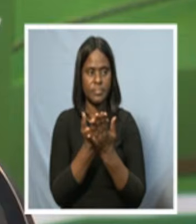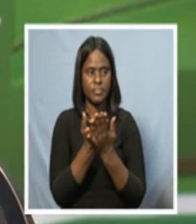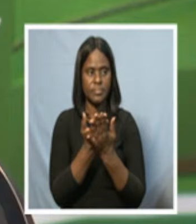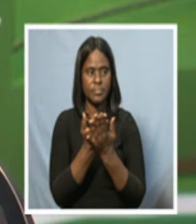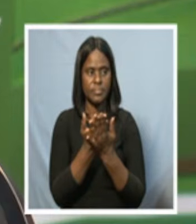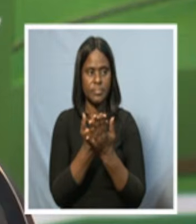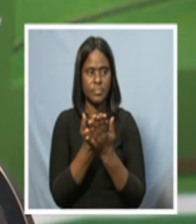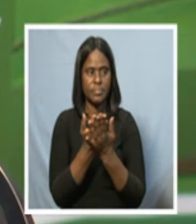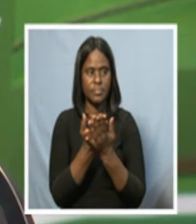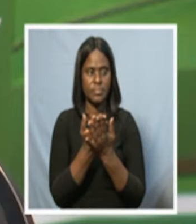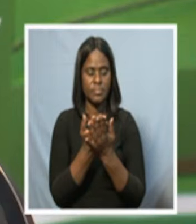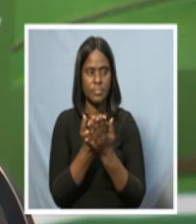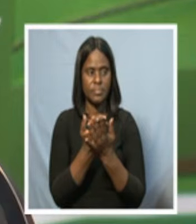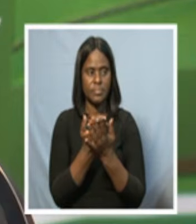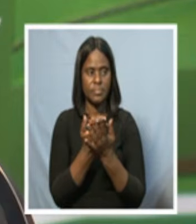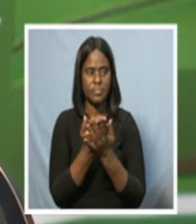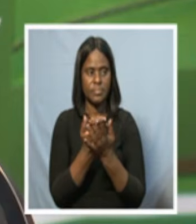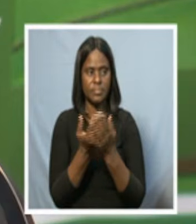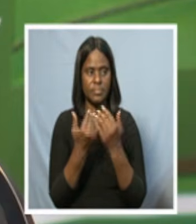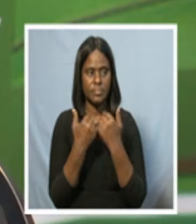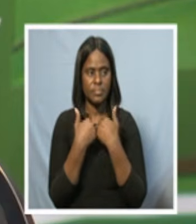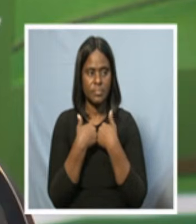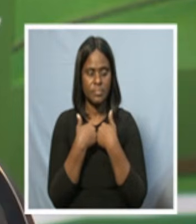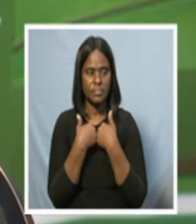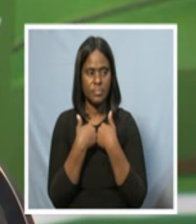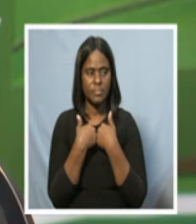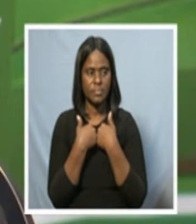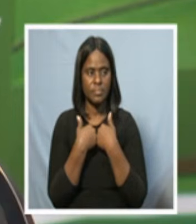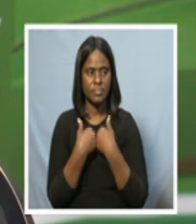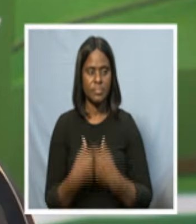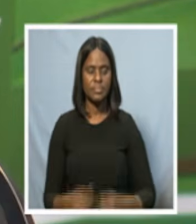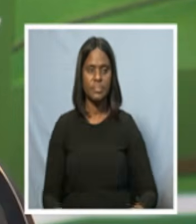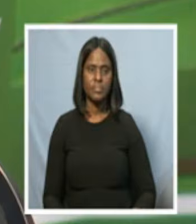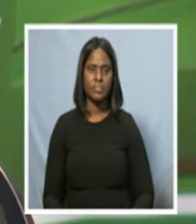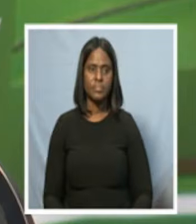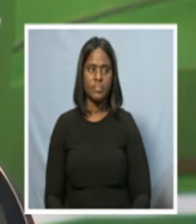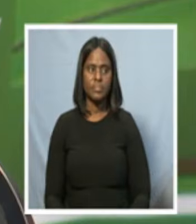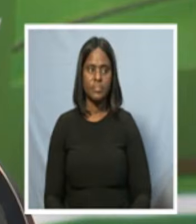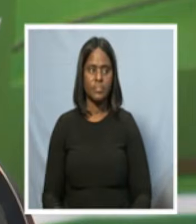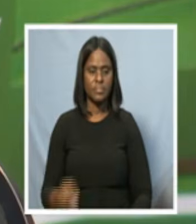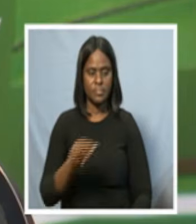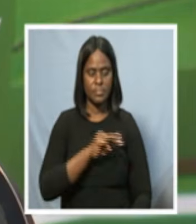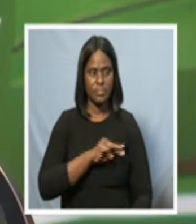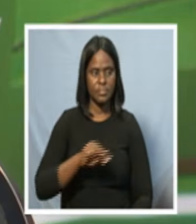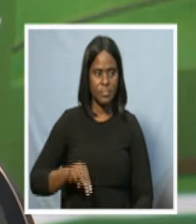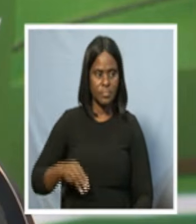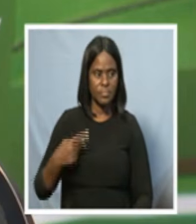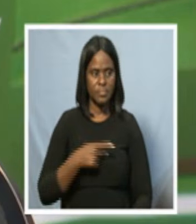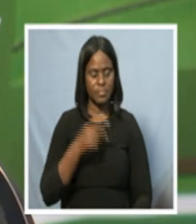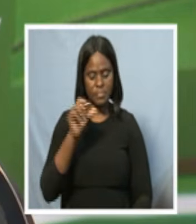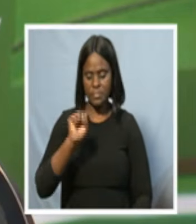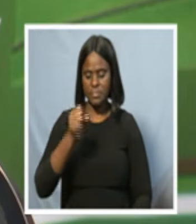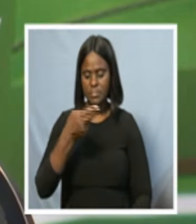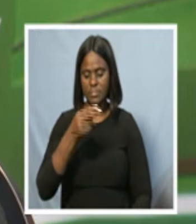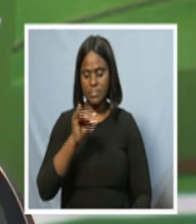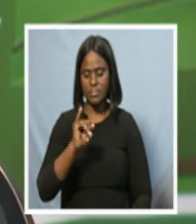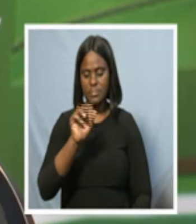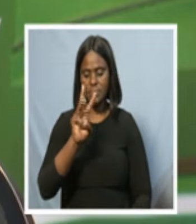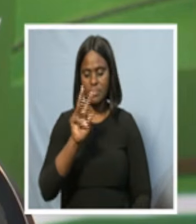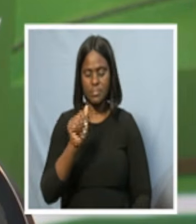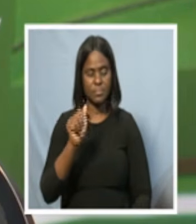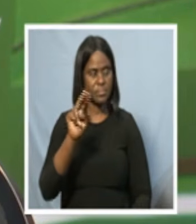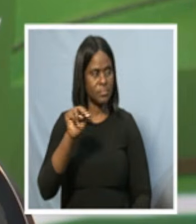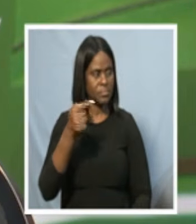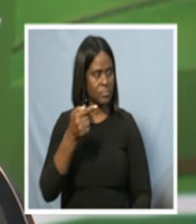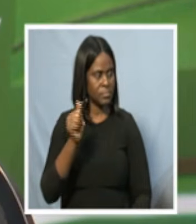was held in camera, and this motion was moved by Shiwanganu Member of Parliament, Mr. Stephen Kampyongo, and he was moving